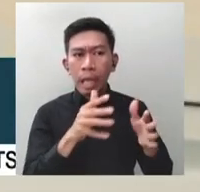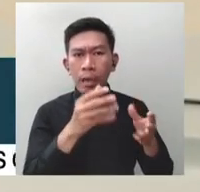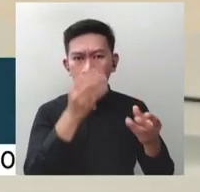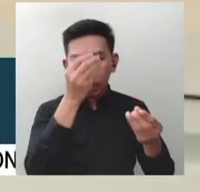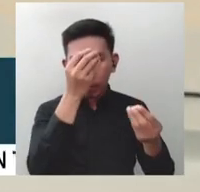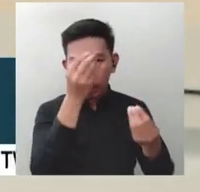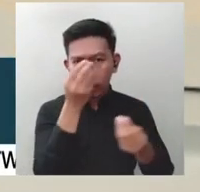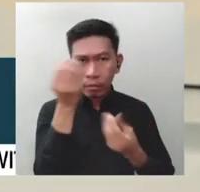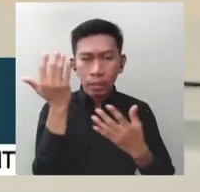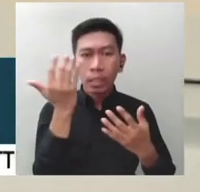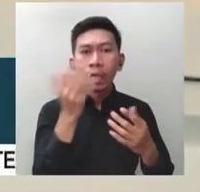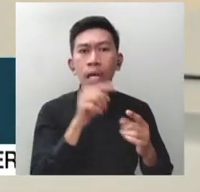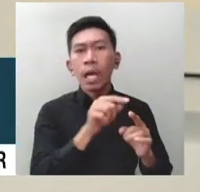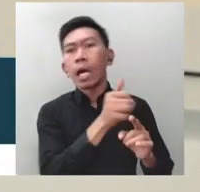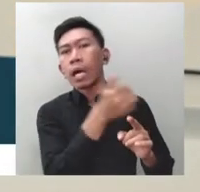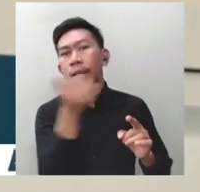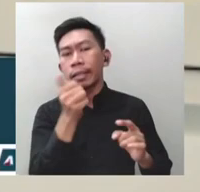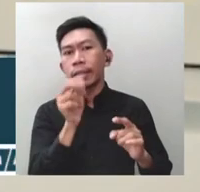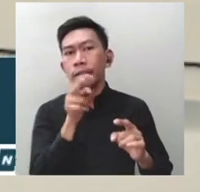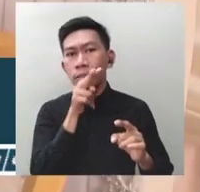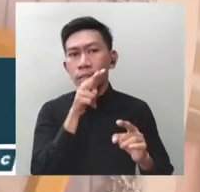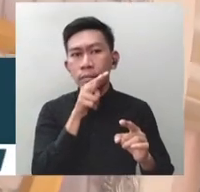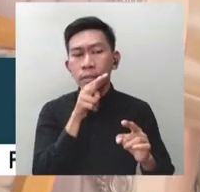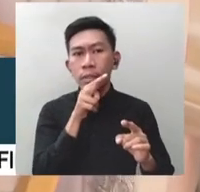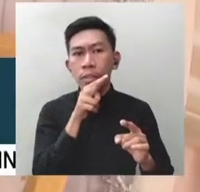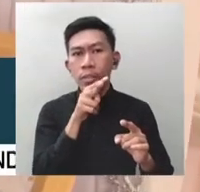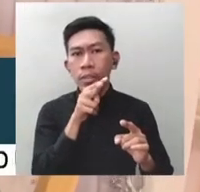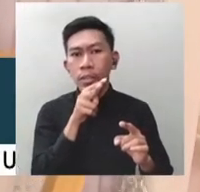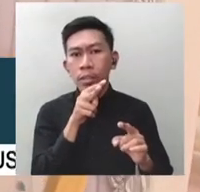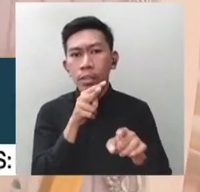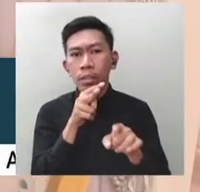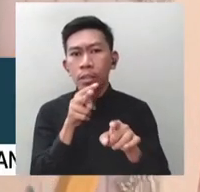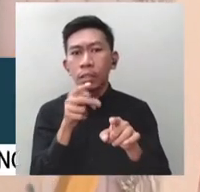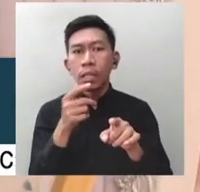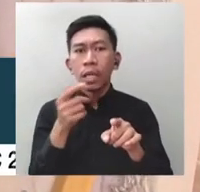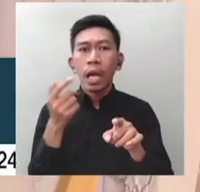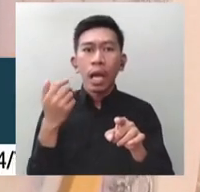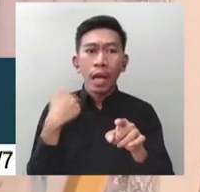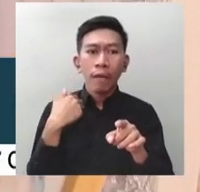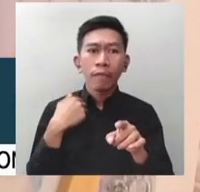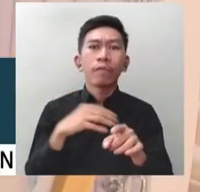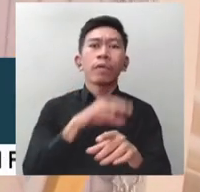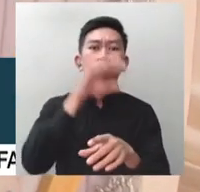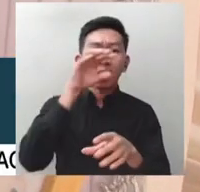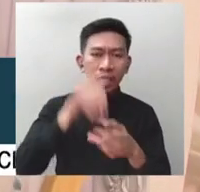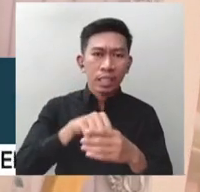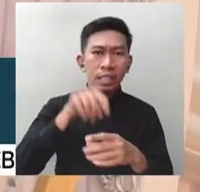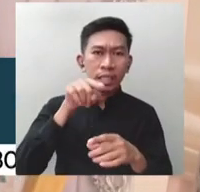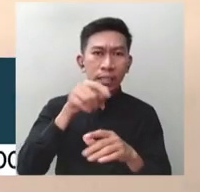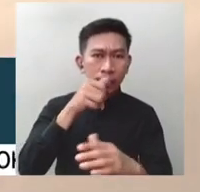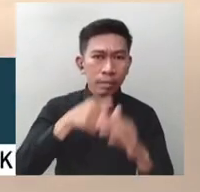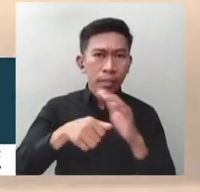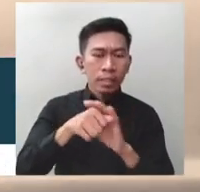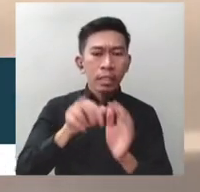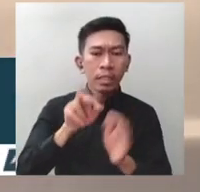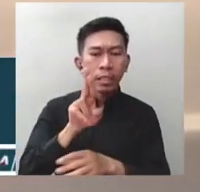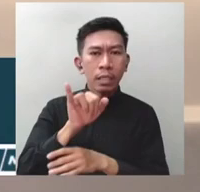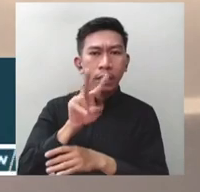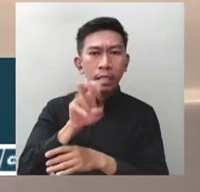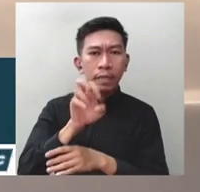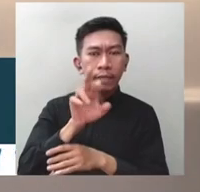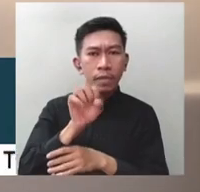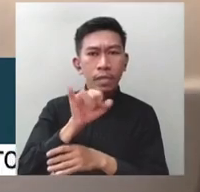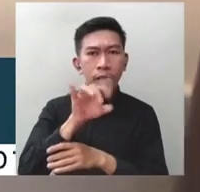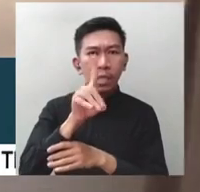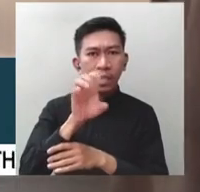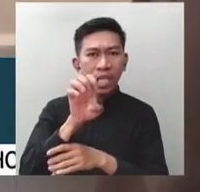that the other suspect in the police the shooting incident can be found in the Riverside. That prompted them to